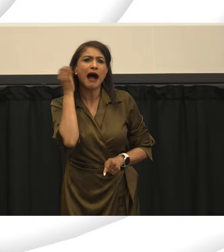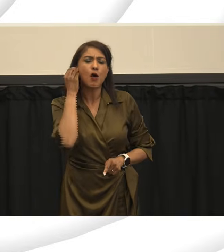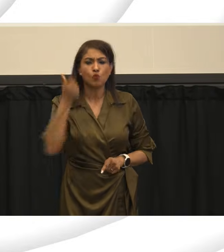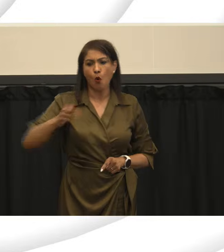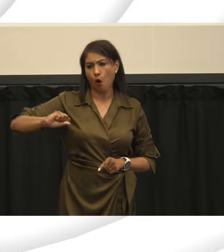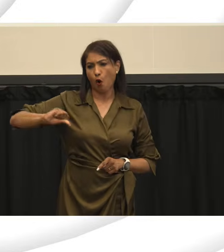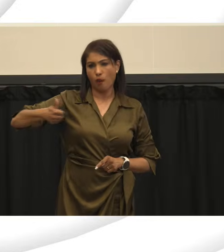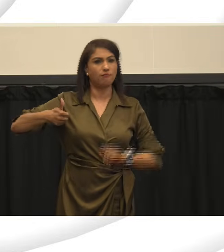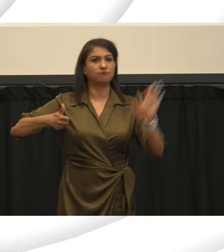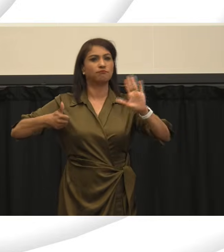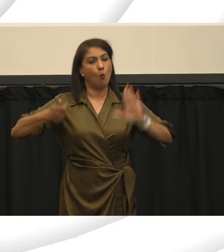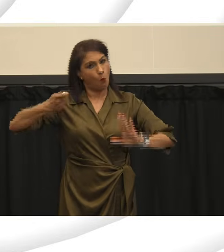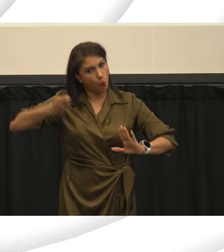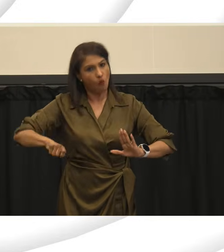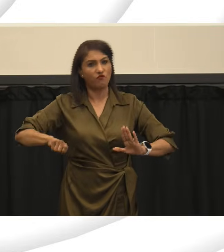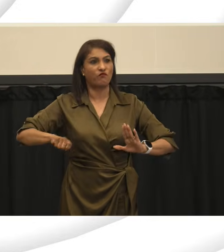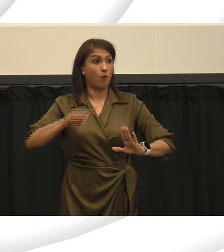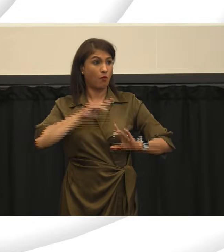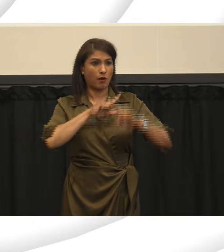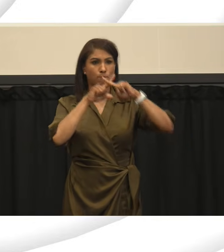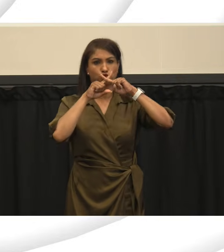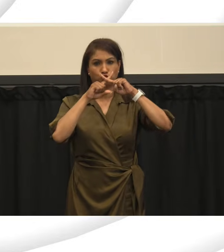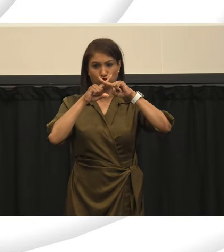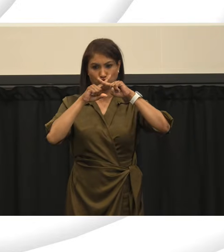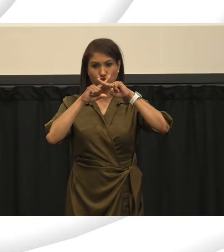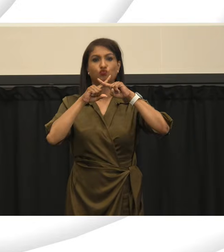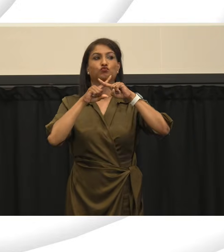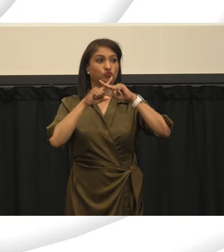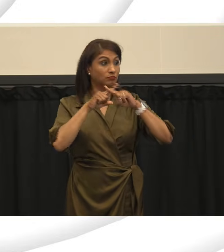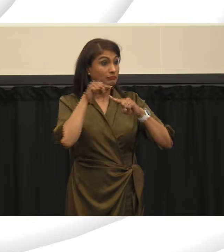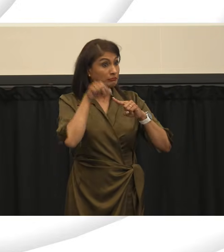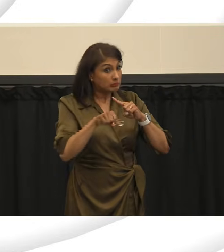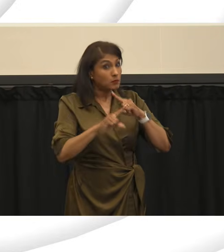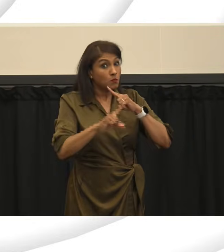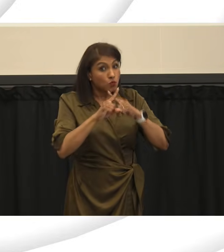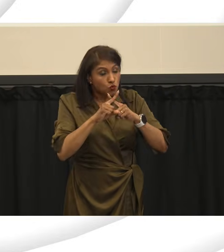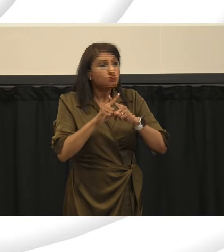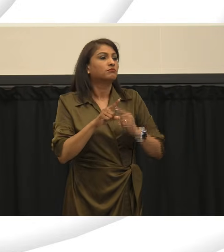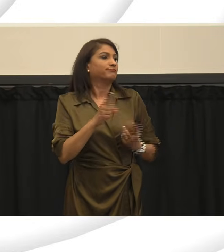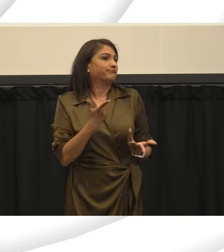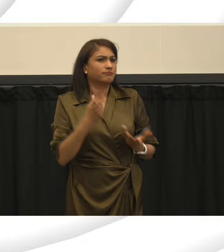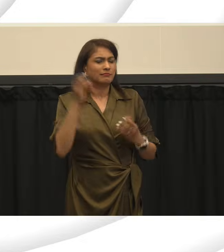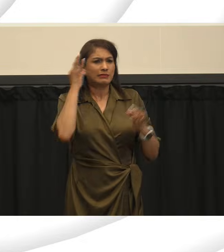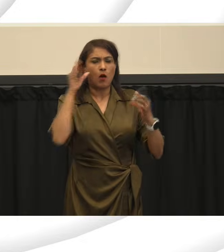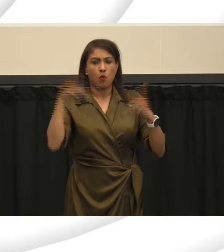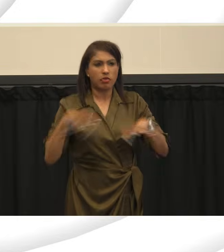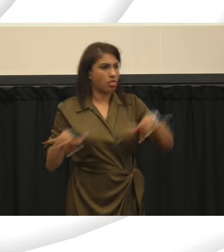as well. And also just double check that your sound is off, or put yourself on mute.